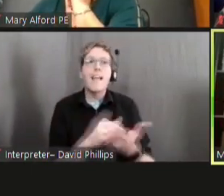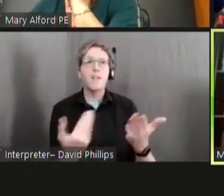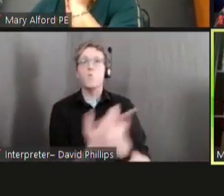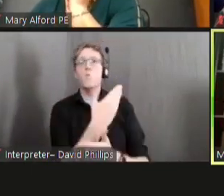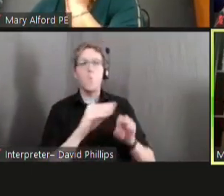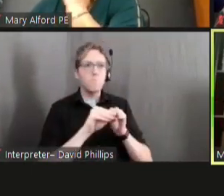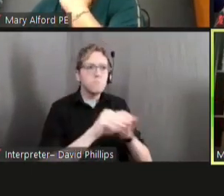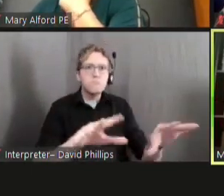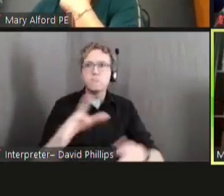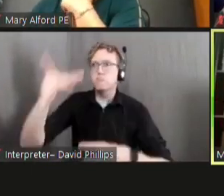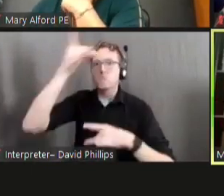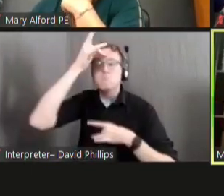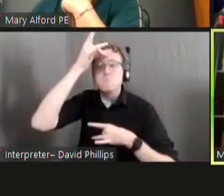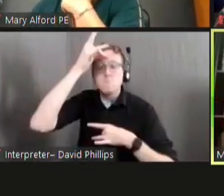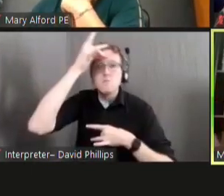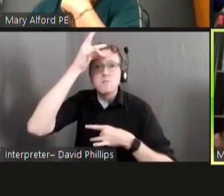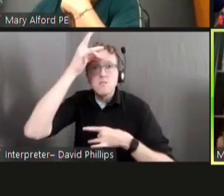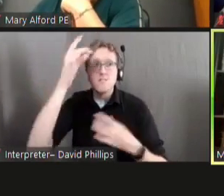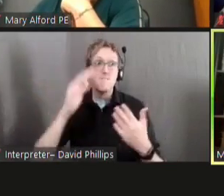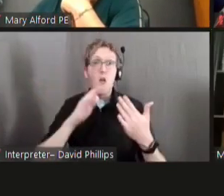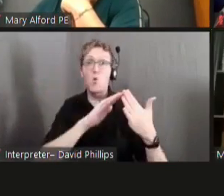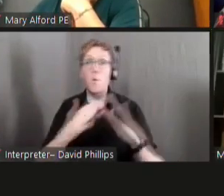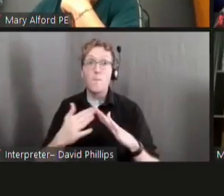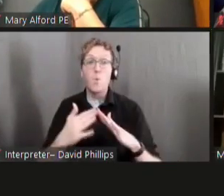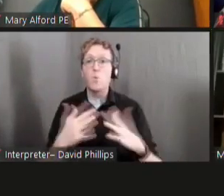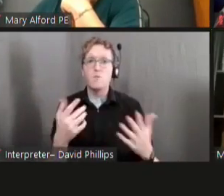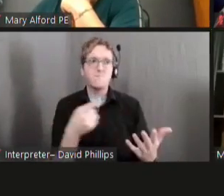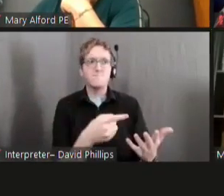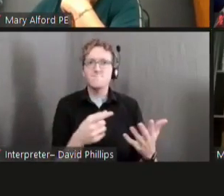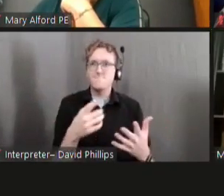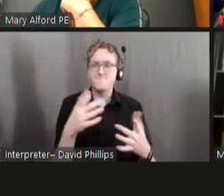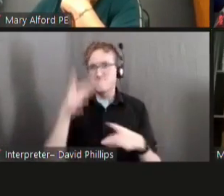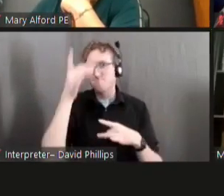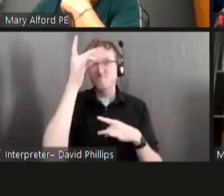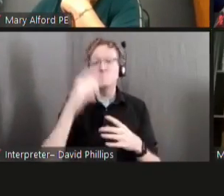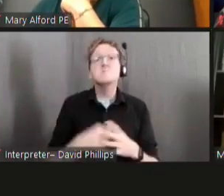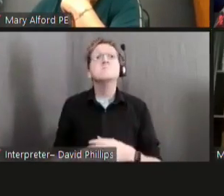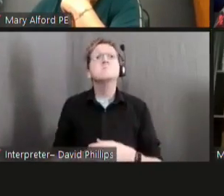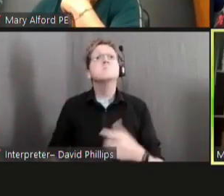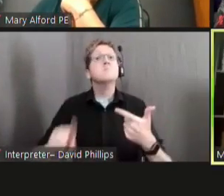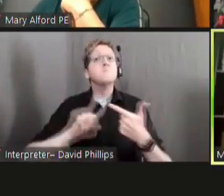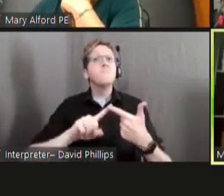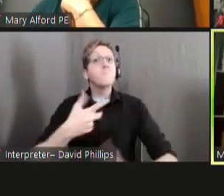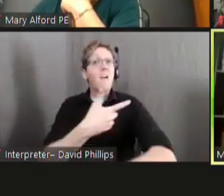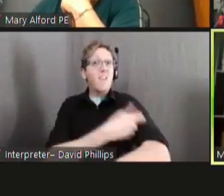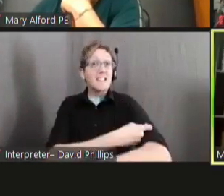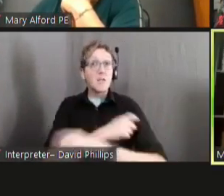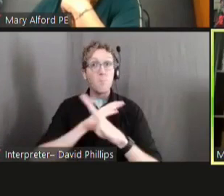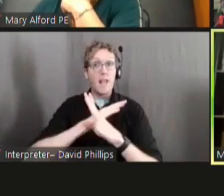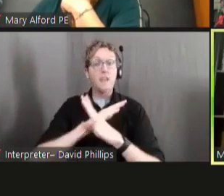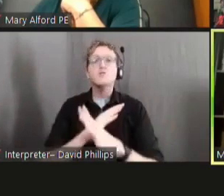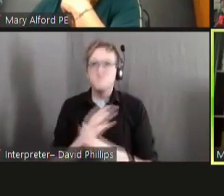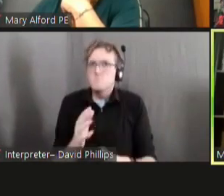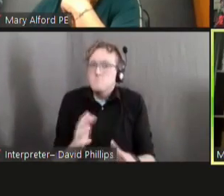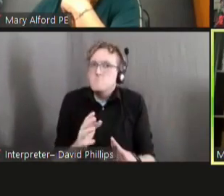of coronavirus because, in fact, the immunity was waning down. Vaccine protection also is